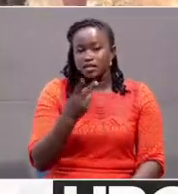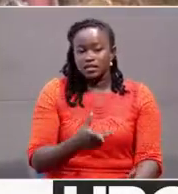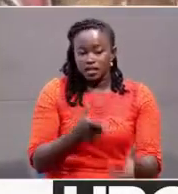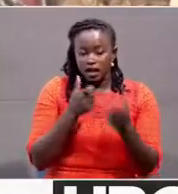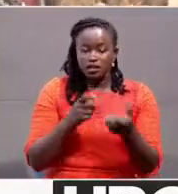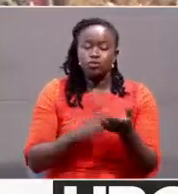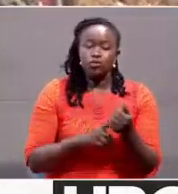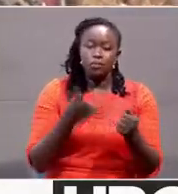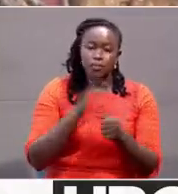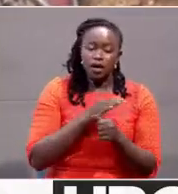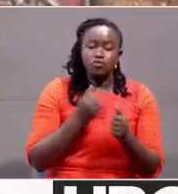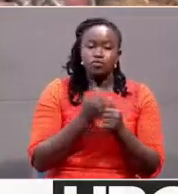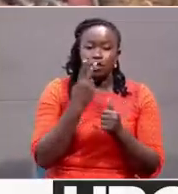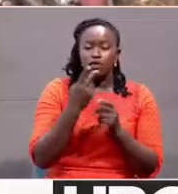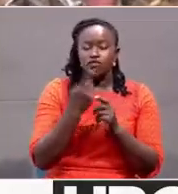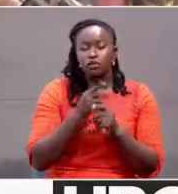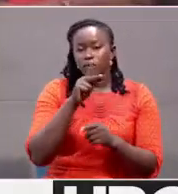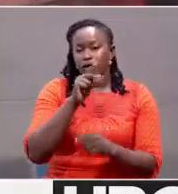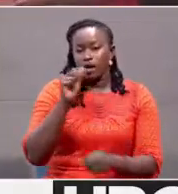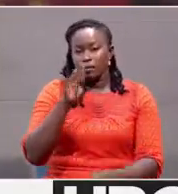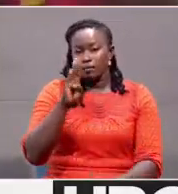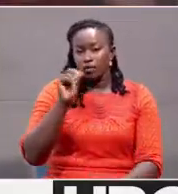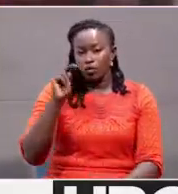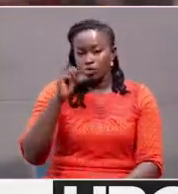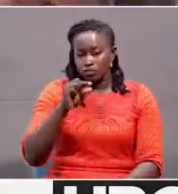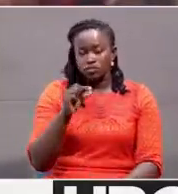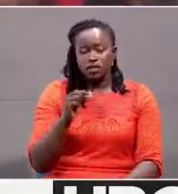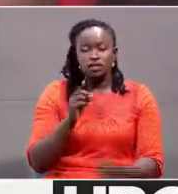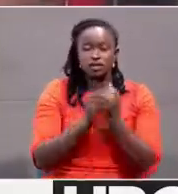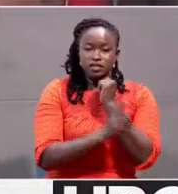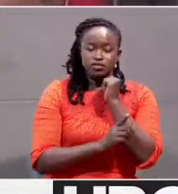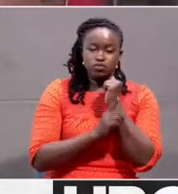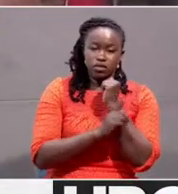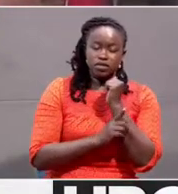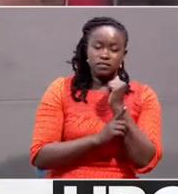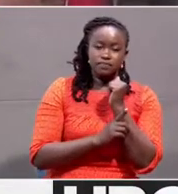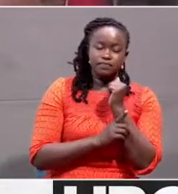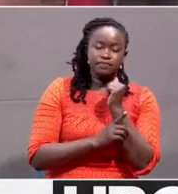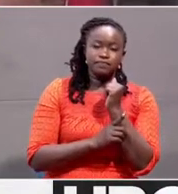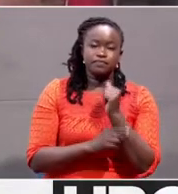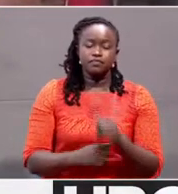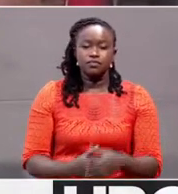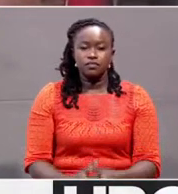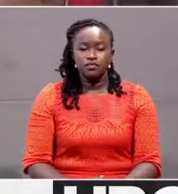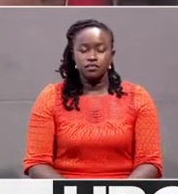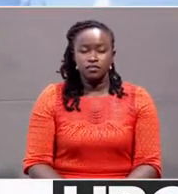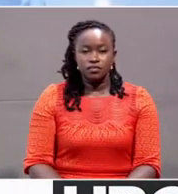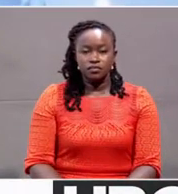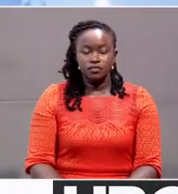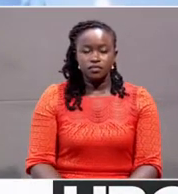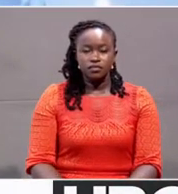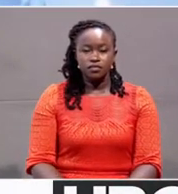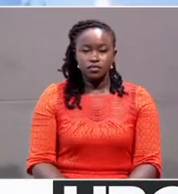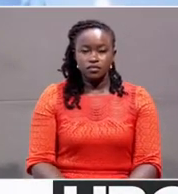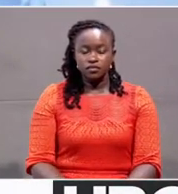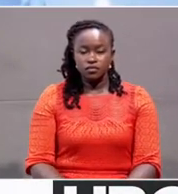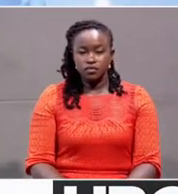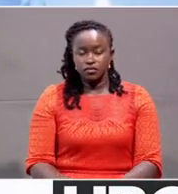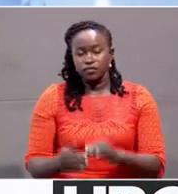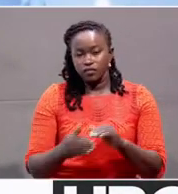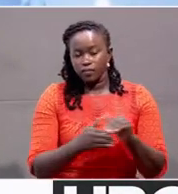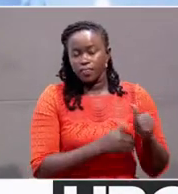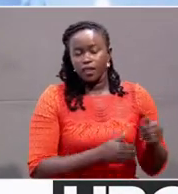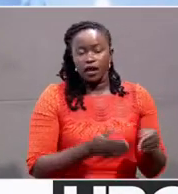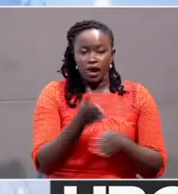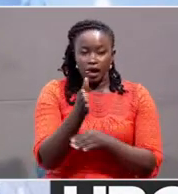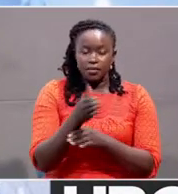recovered, 12 of which from Kabong District. Yeah. In more news, the